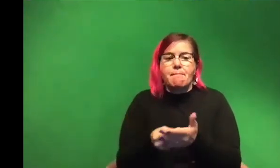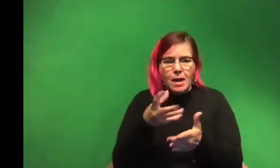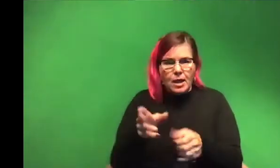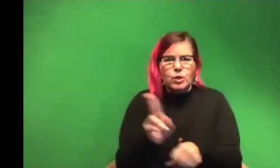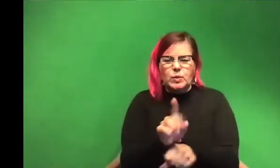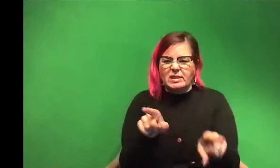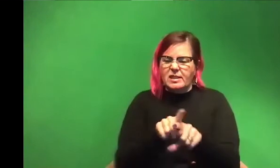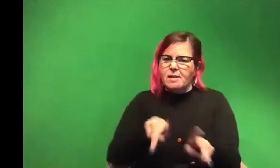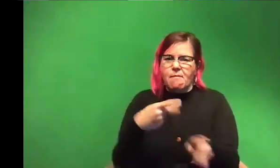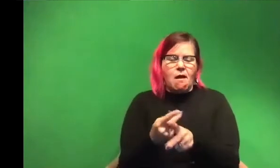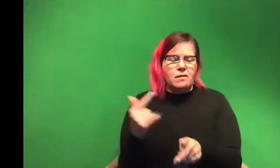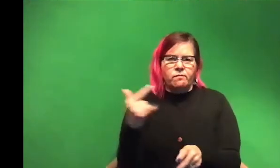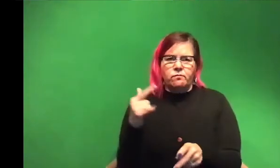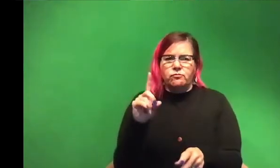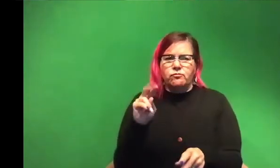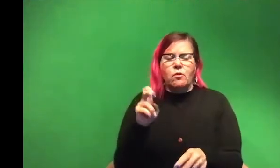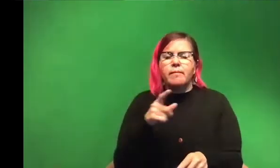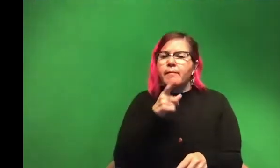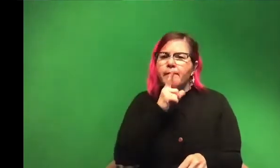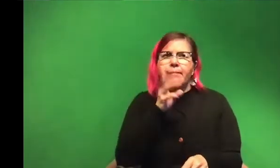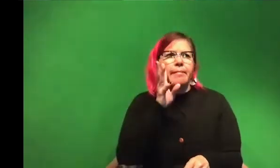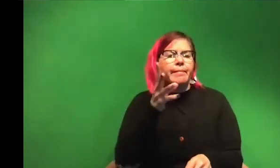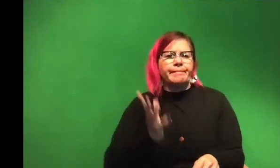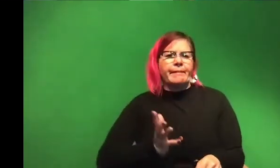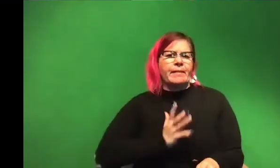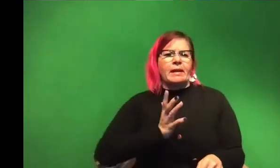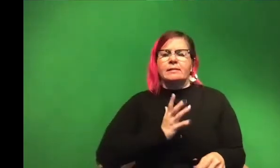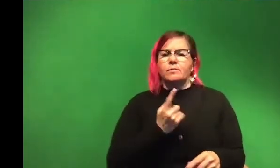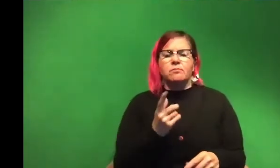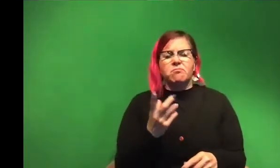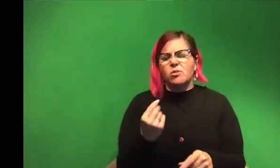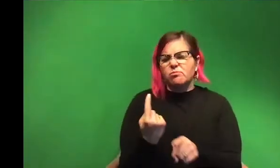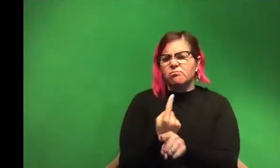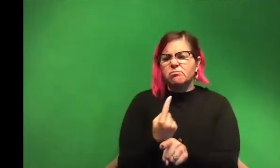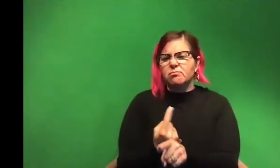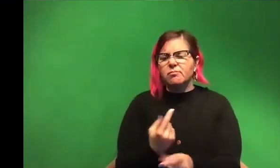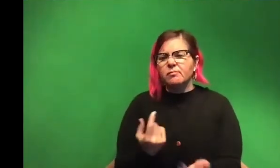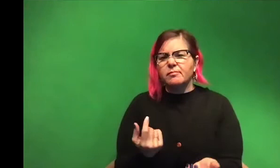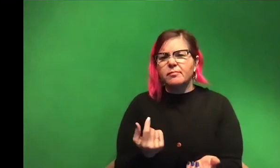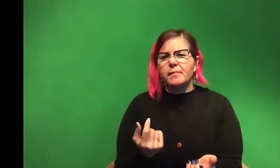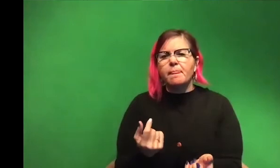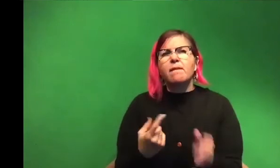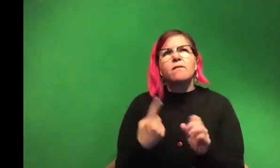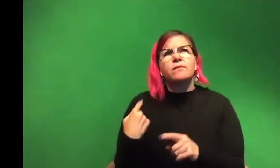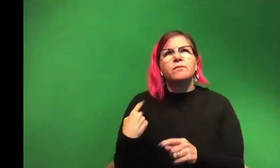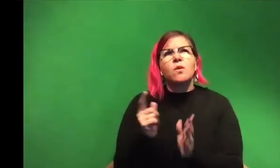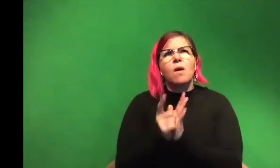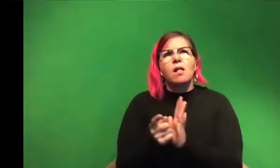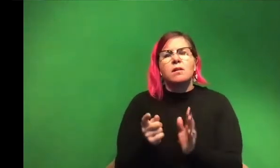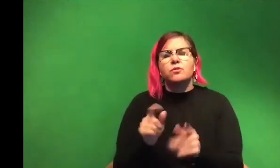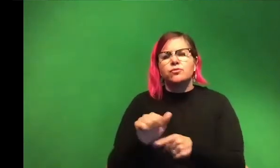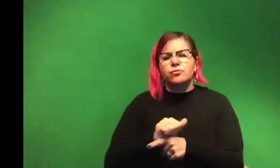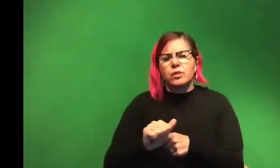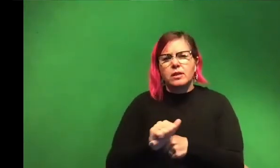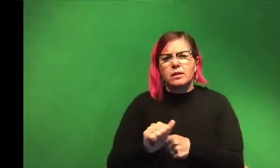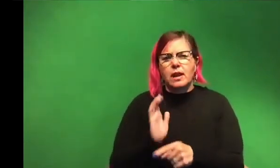type of aircraft. So we don't just use like super fancy stuff. We also use, like for a while we actually train